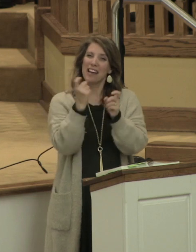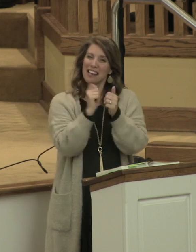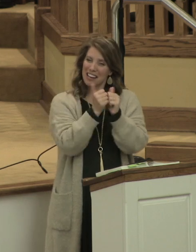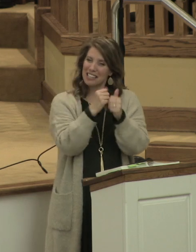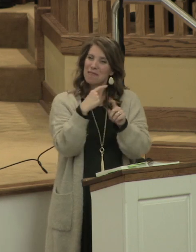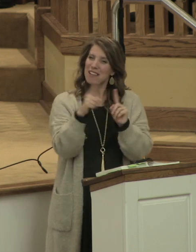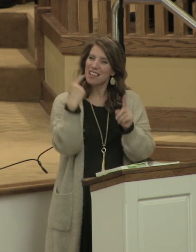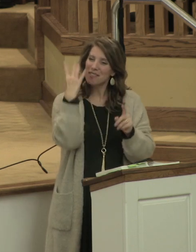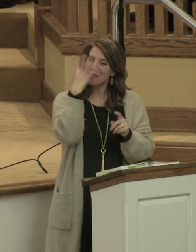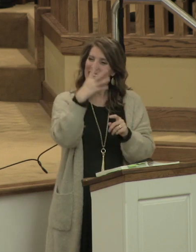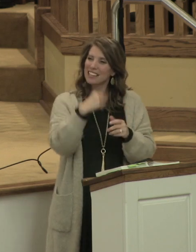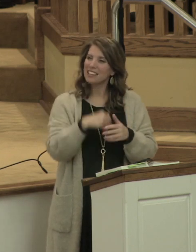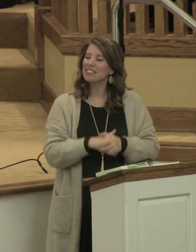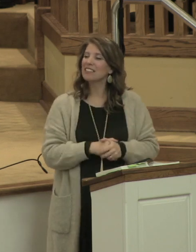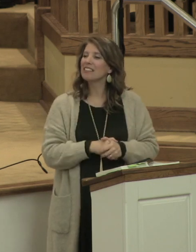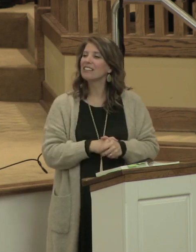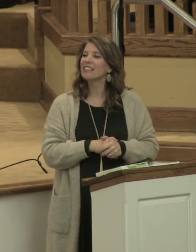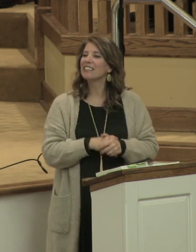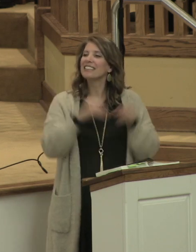ma'am.